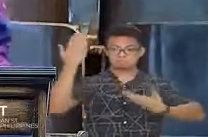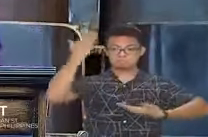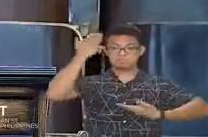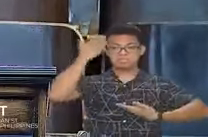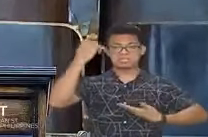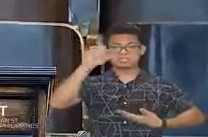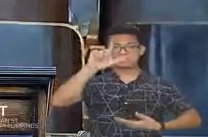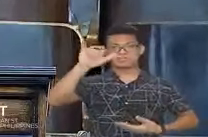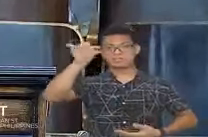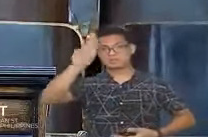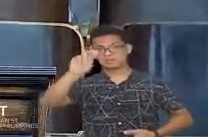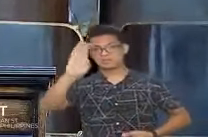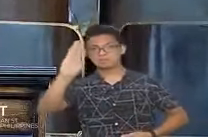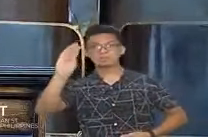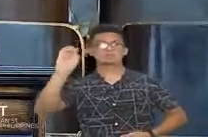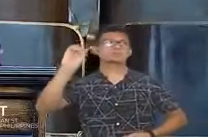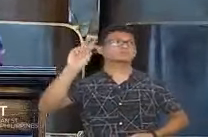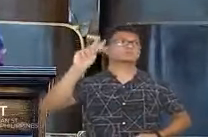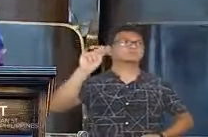Tinuod na.